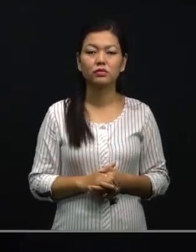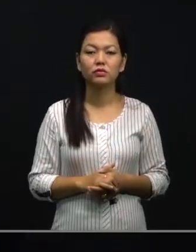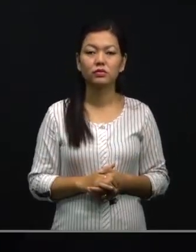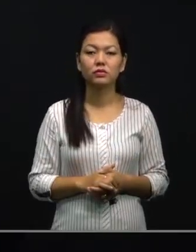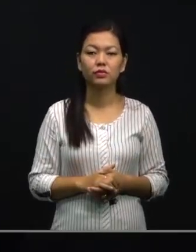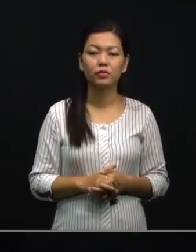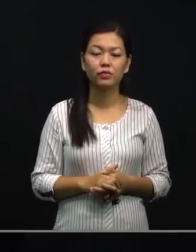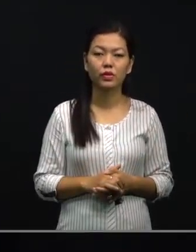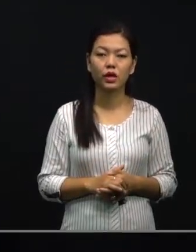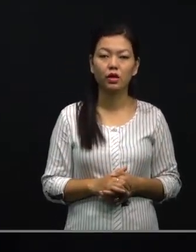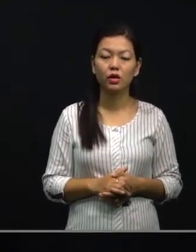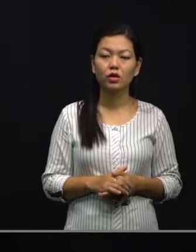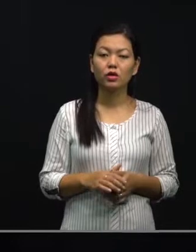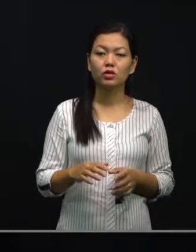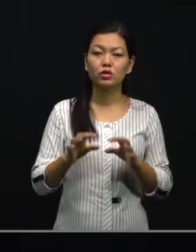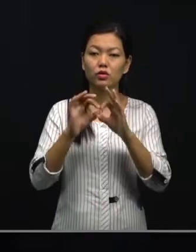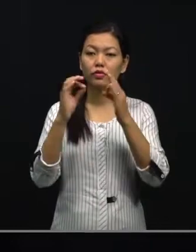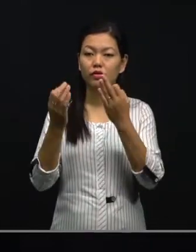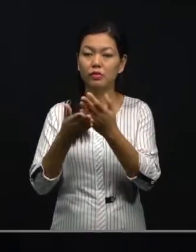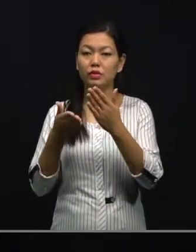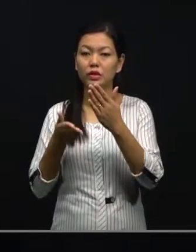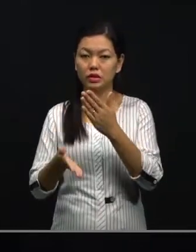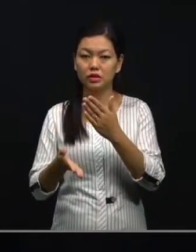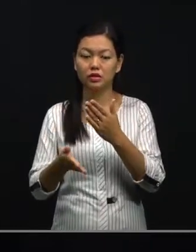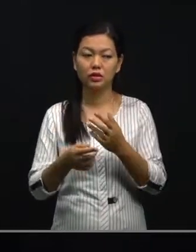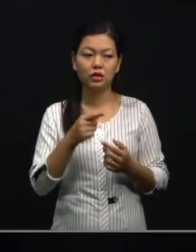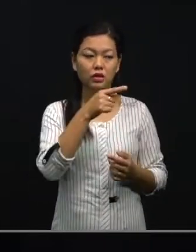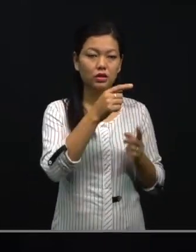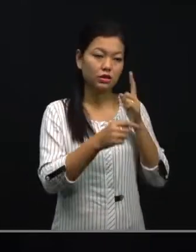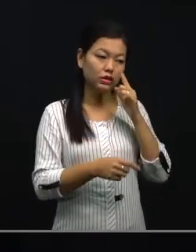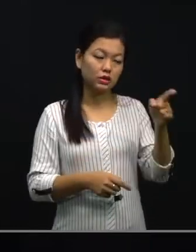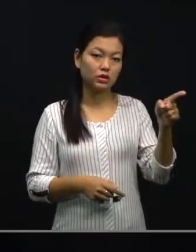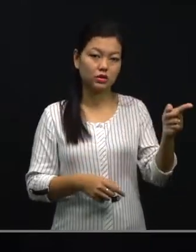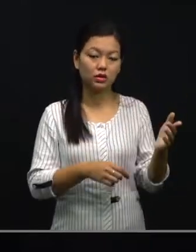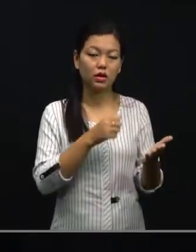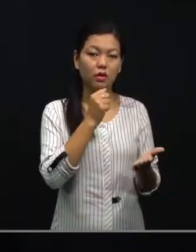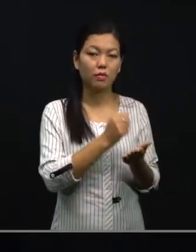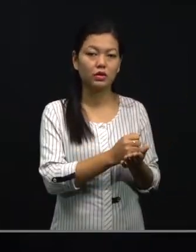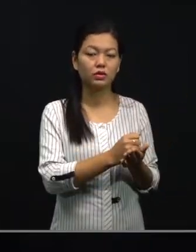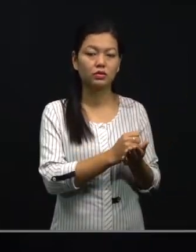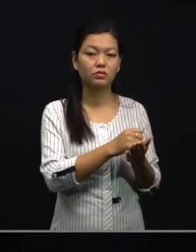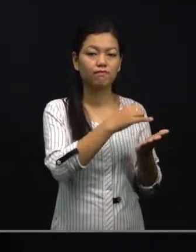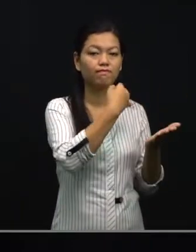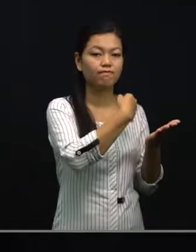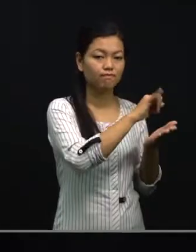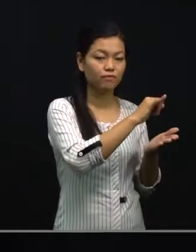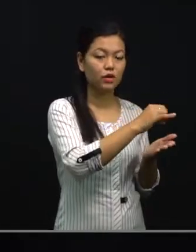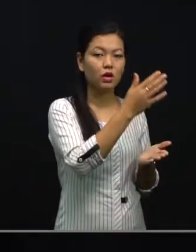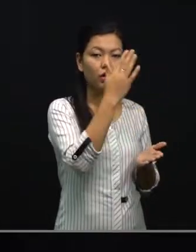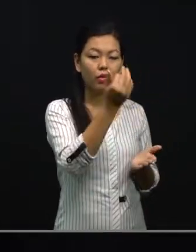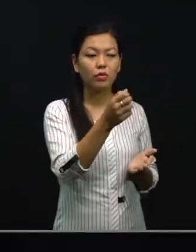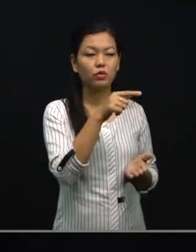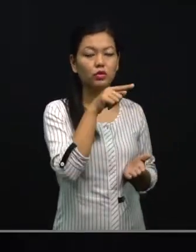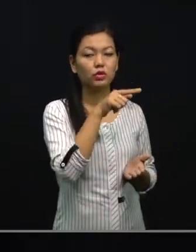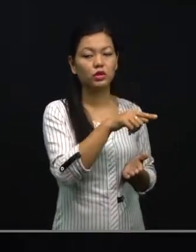fired, instead of understanding that her belief is rooted to superstitions. They thought that she is simply being,